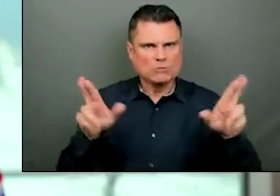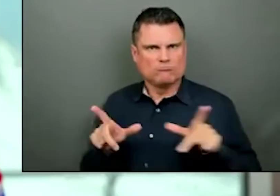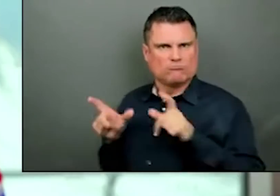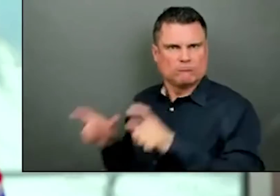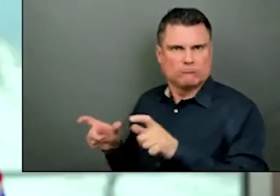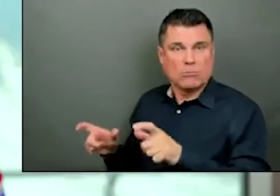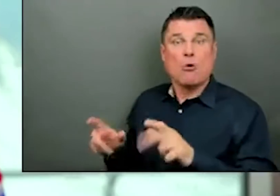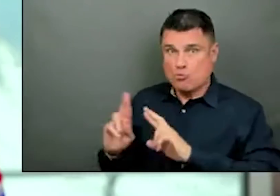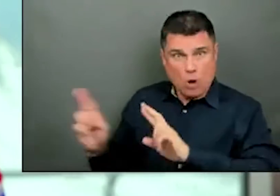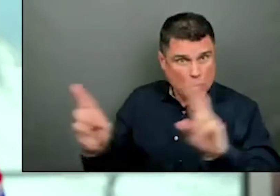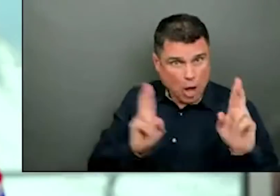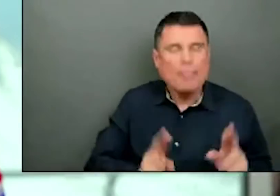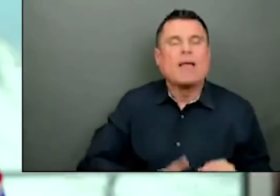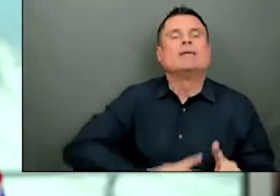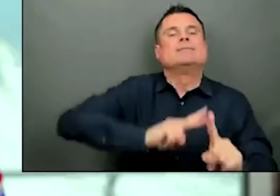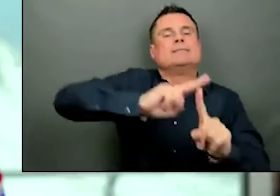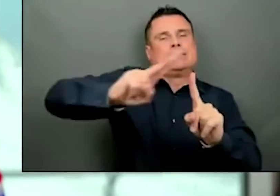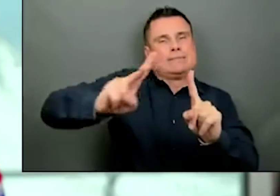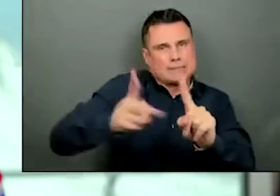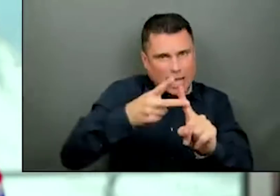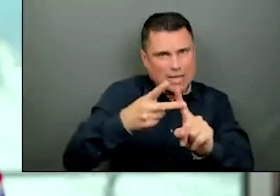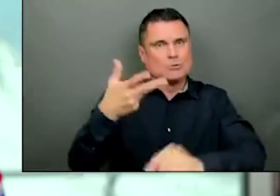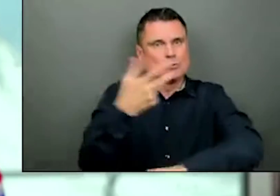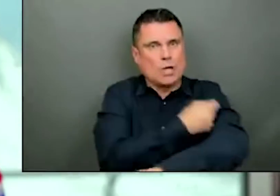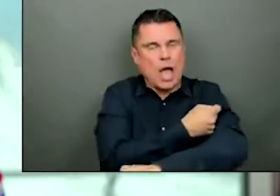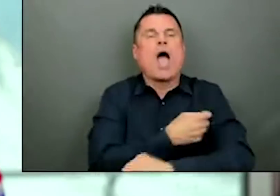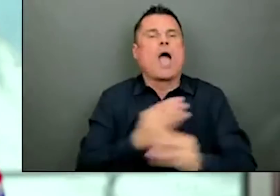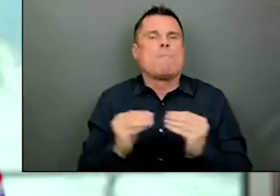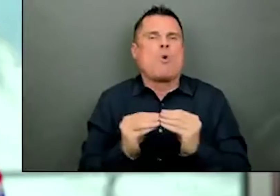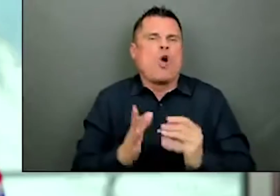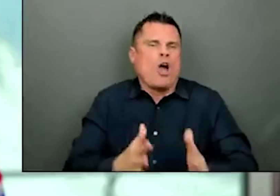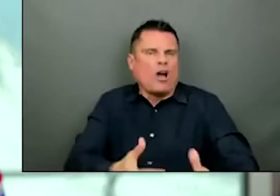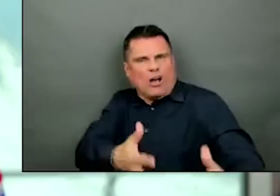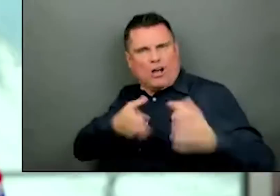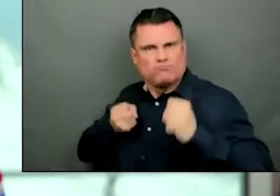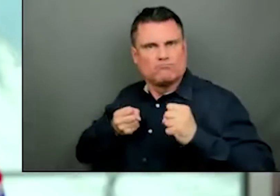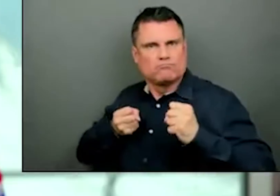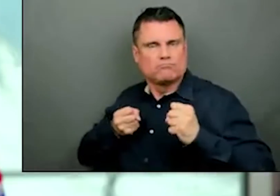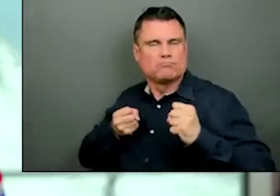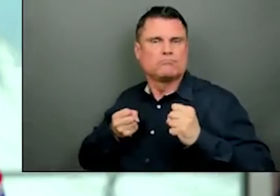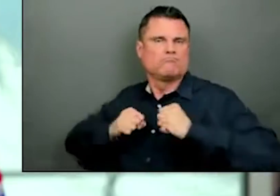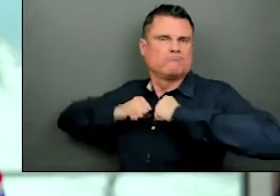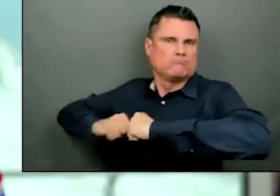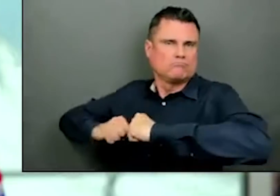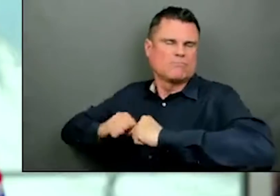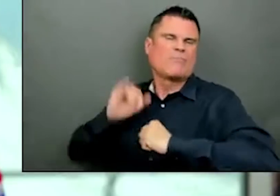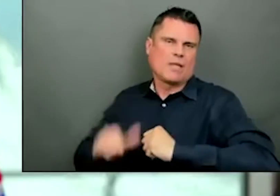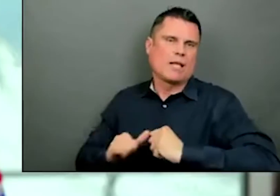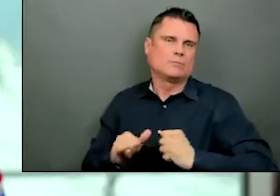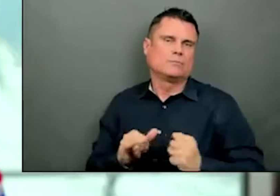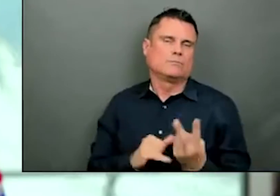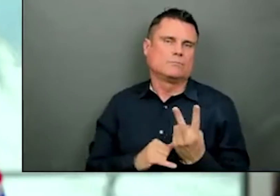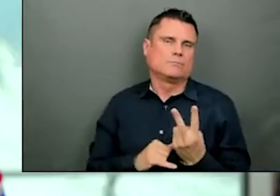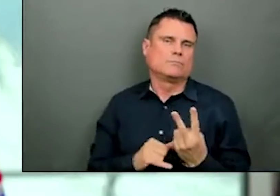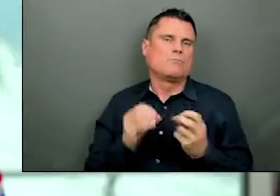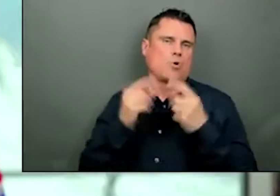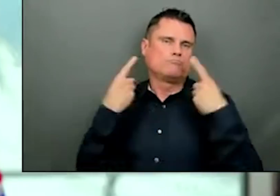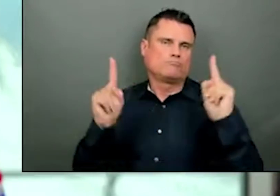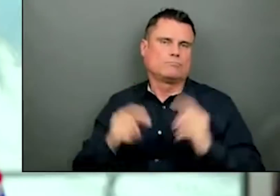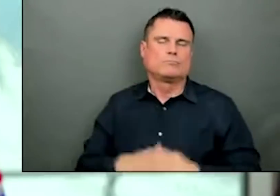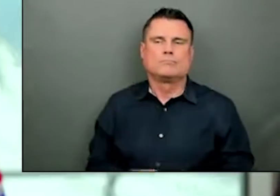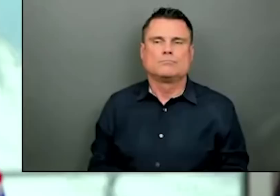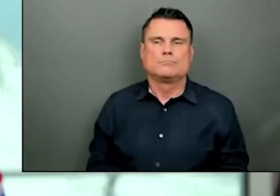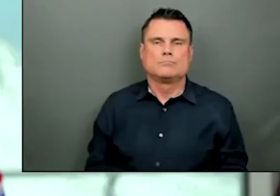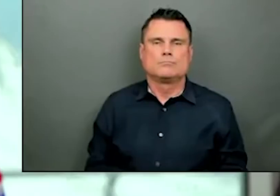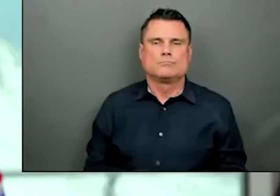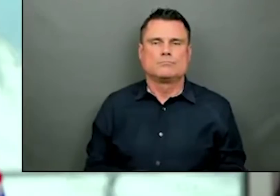these vaccines will continue to work as we see more variants of concern that are circulating in our province and around